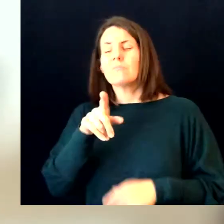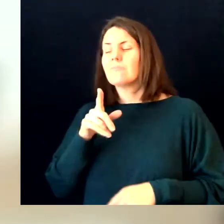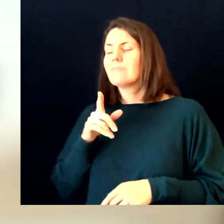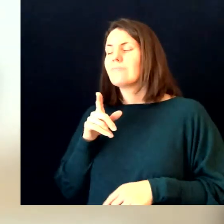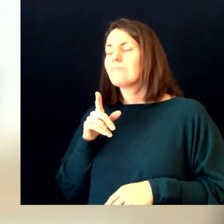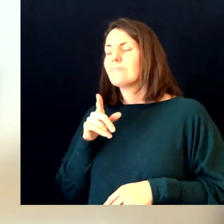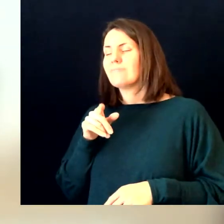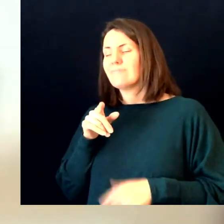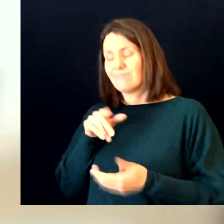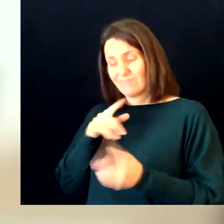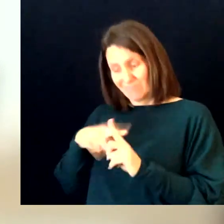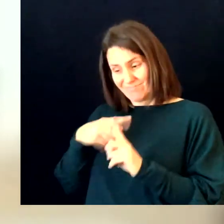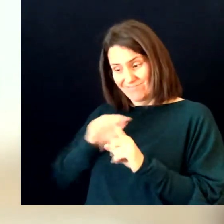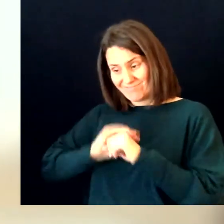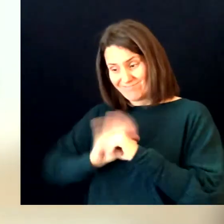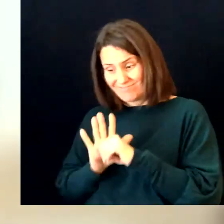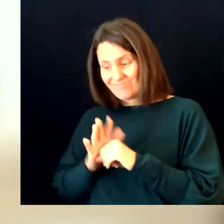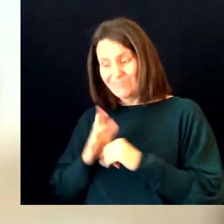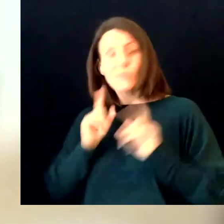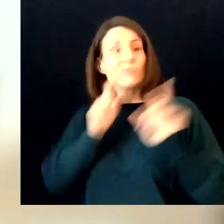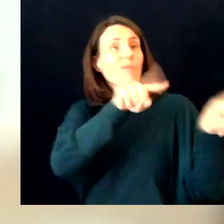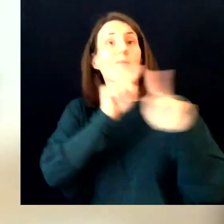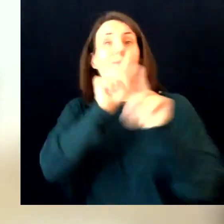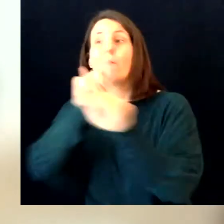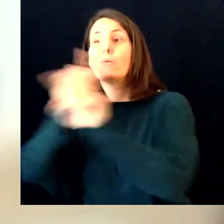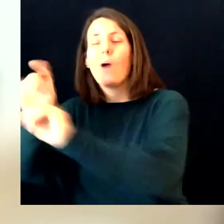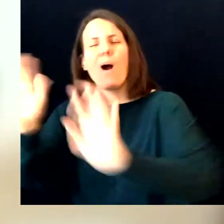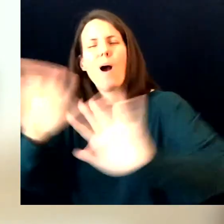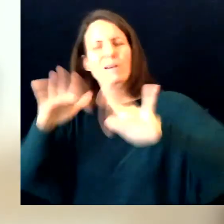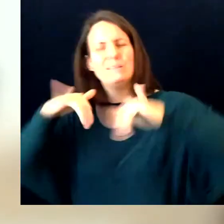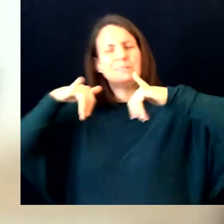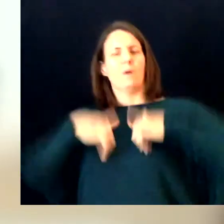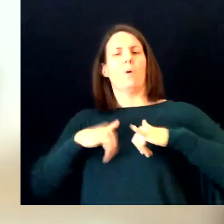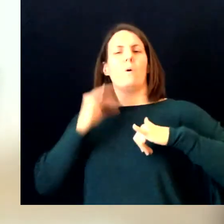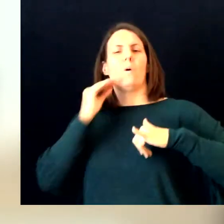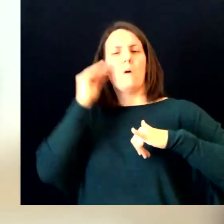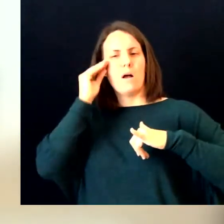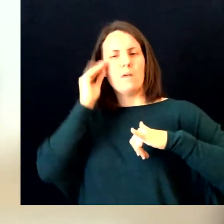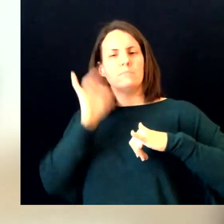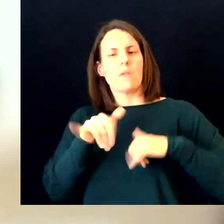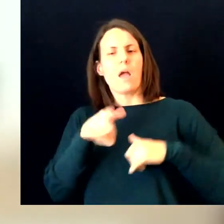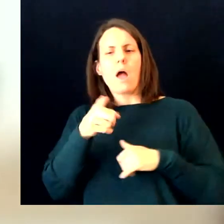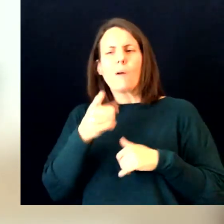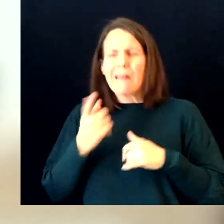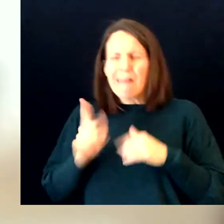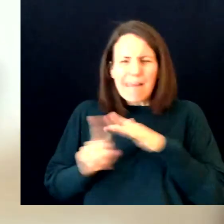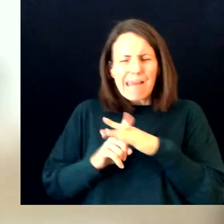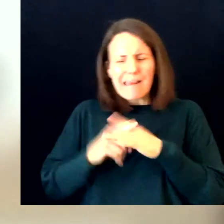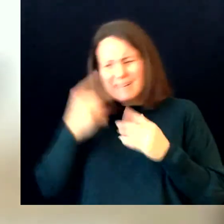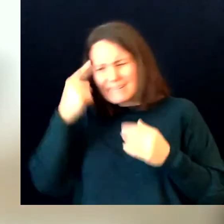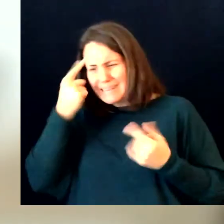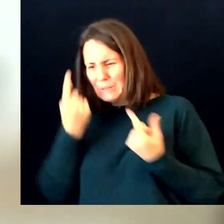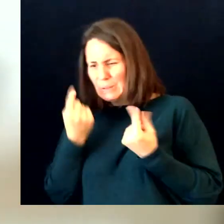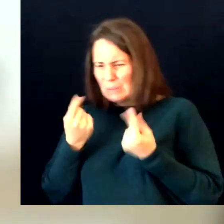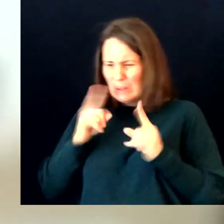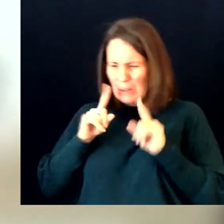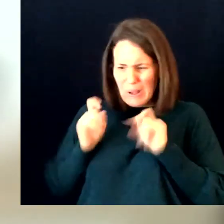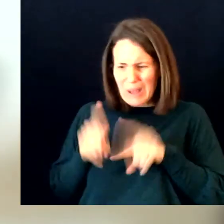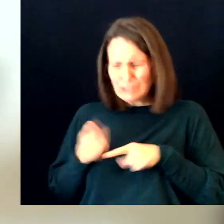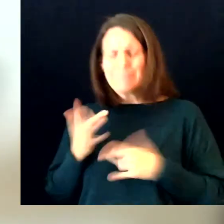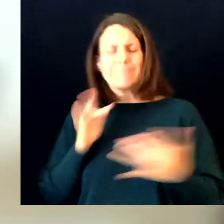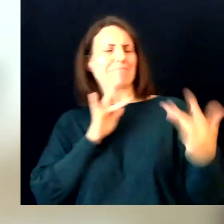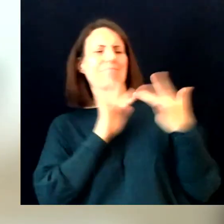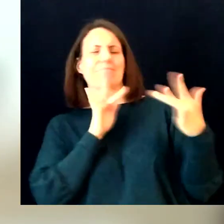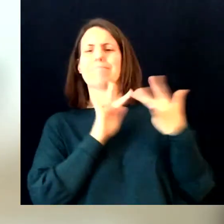should trigger a call to their medical provider, who may do a confirmatory test or may give other advice. So I think as testing is evolving